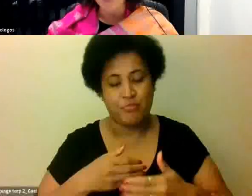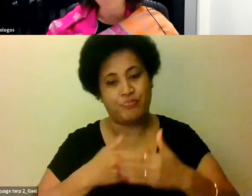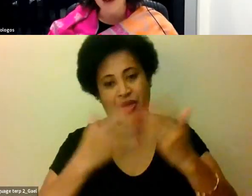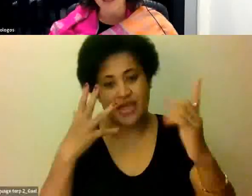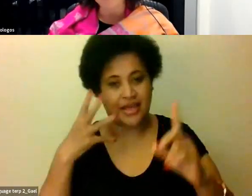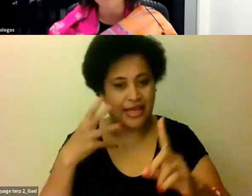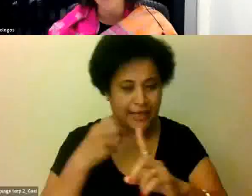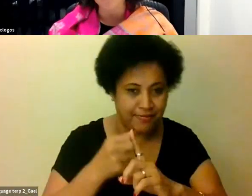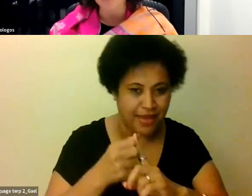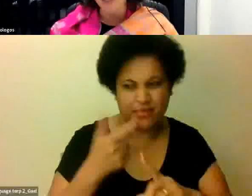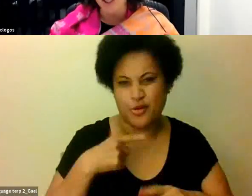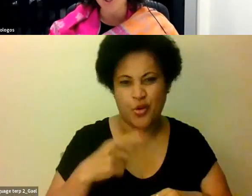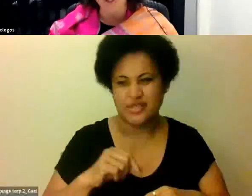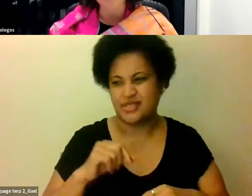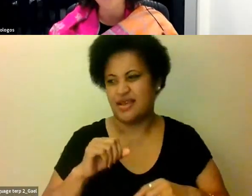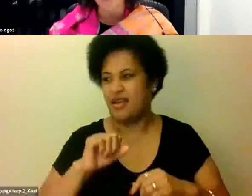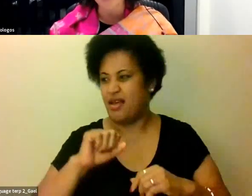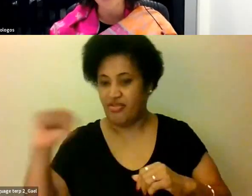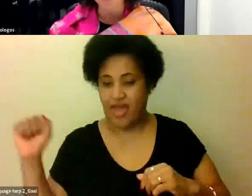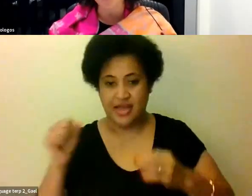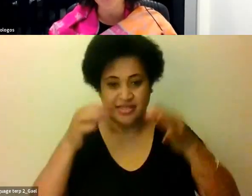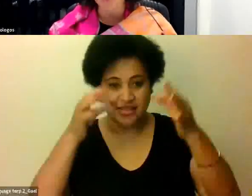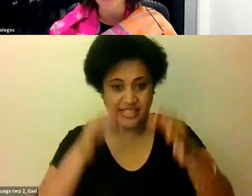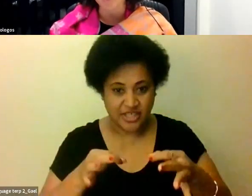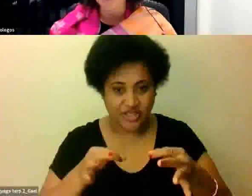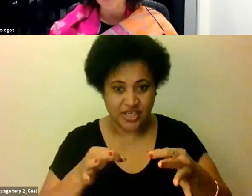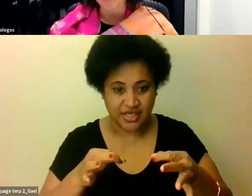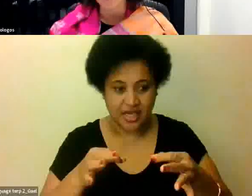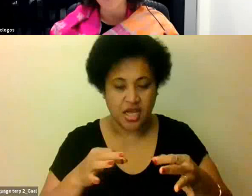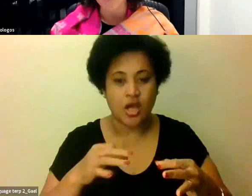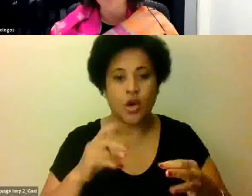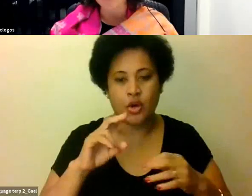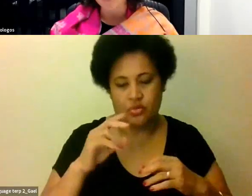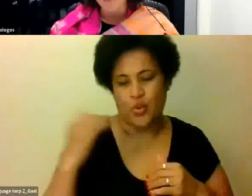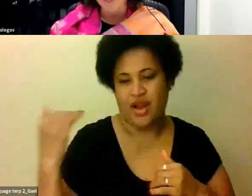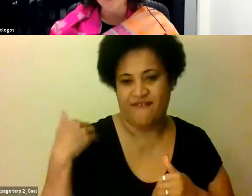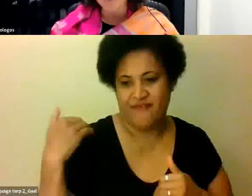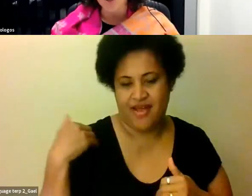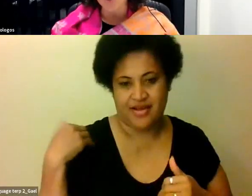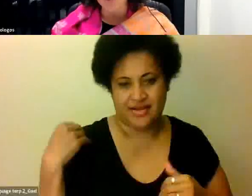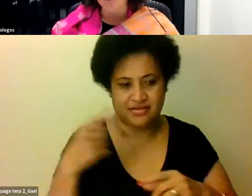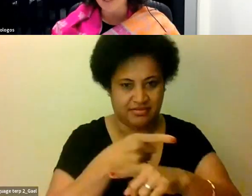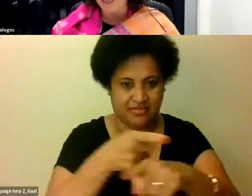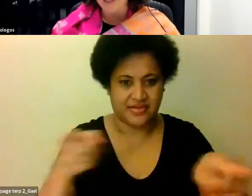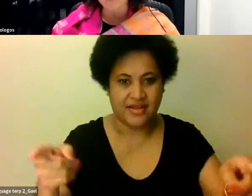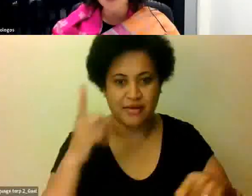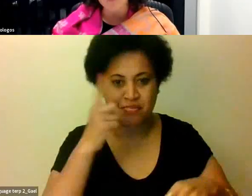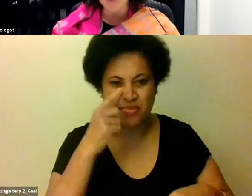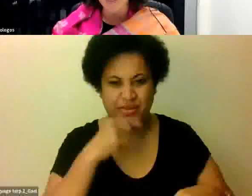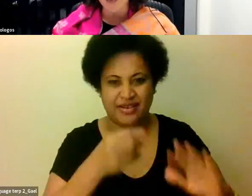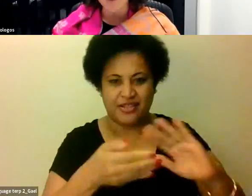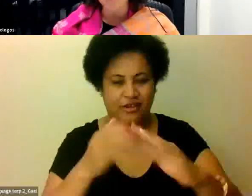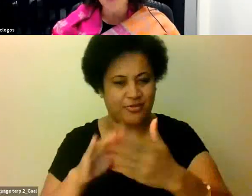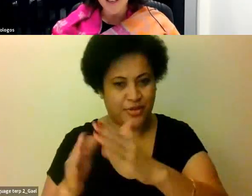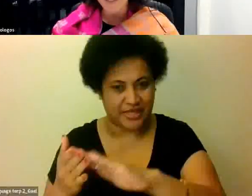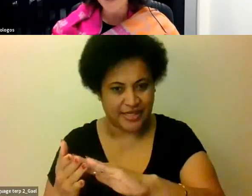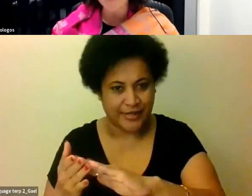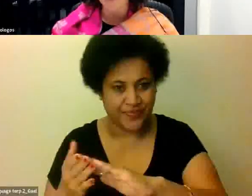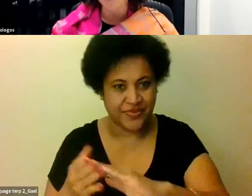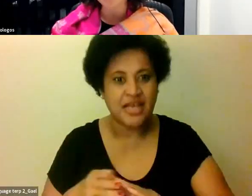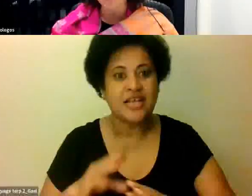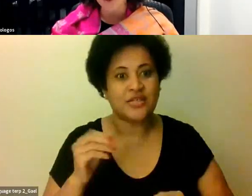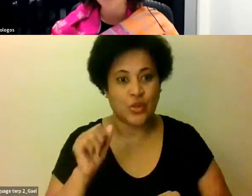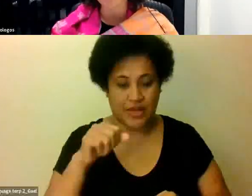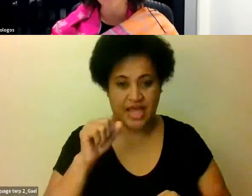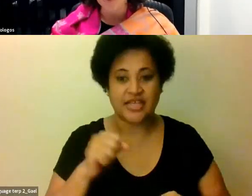it will affect the nation and the communities it involves. And so, yes, it's been our findings